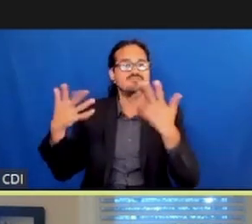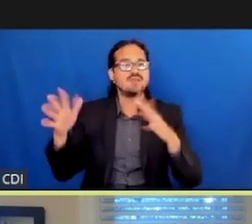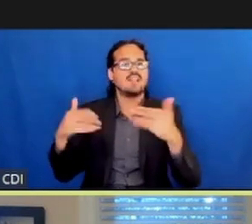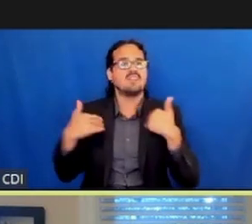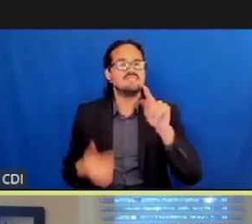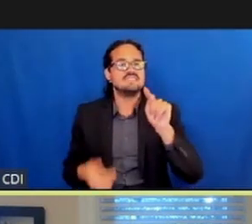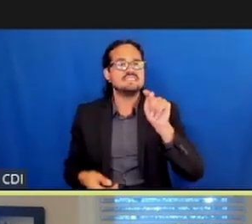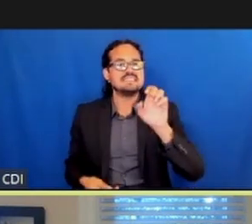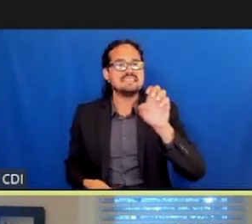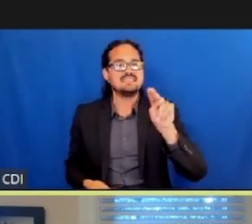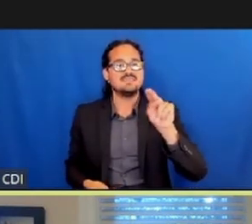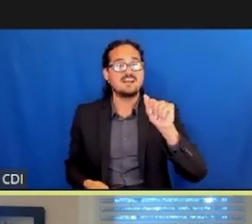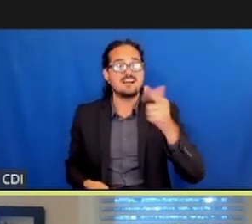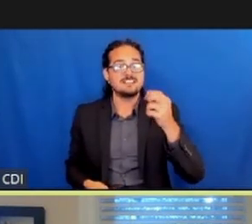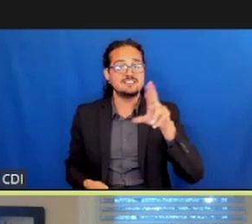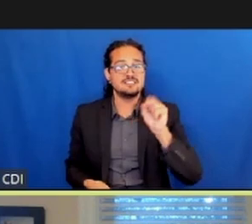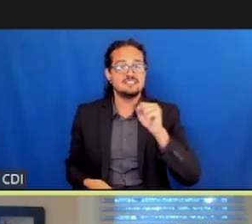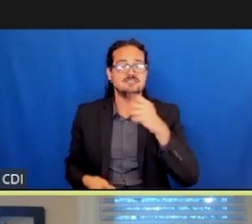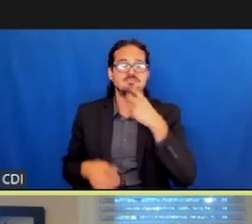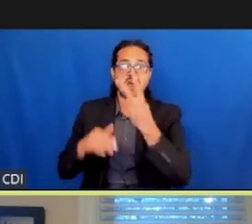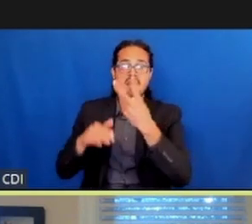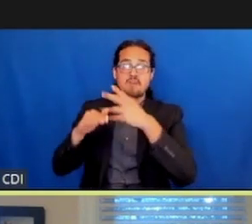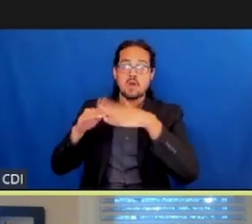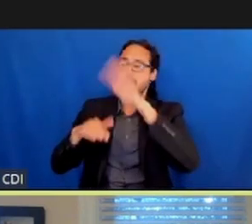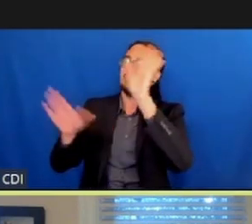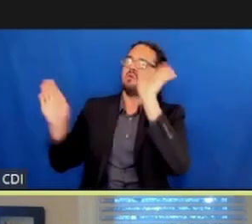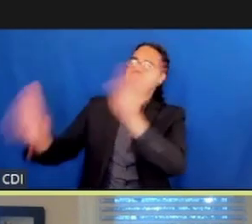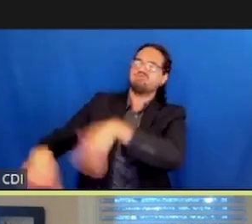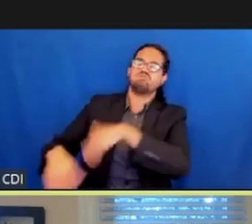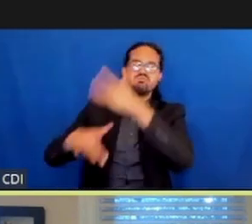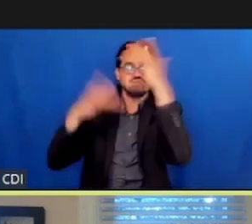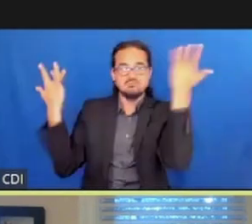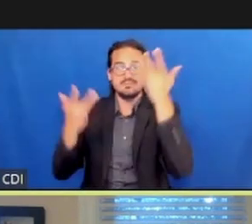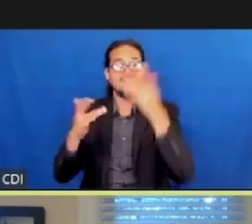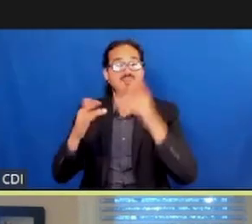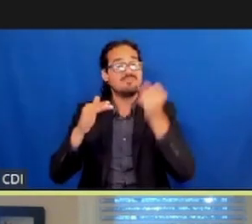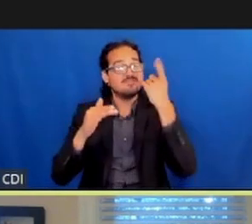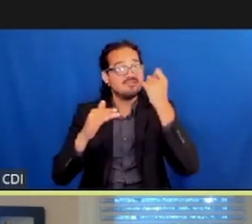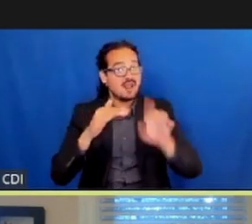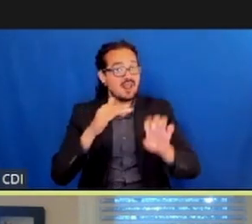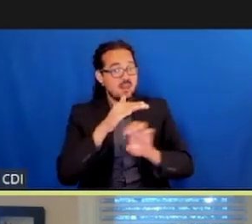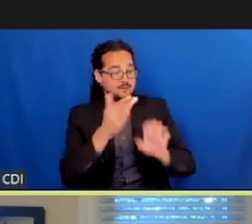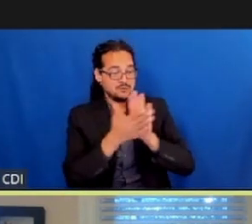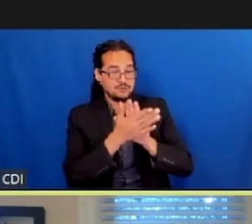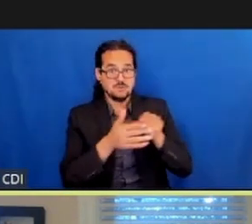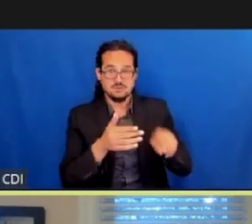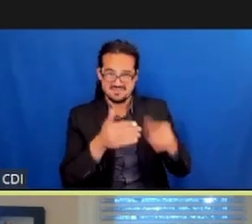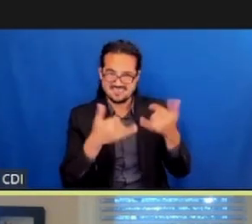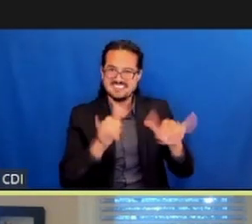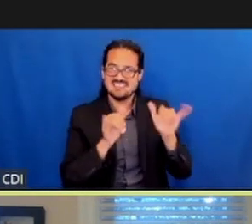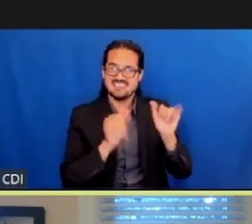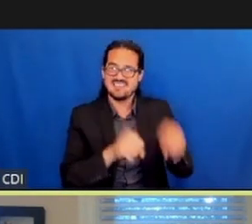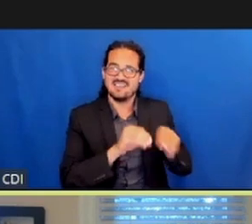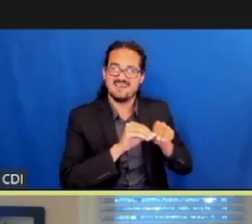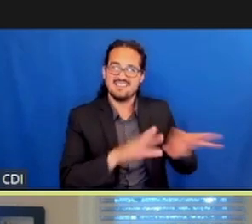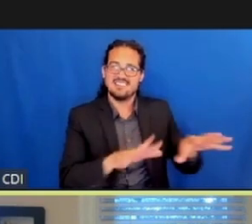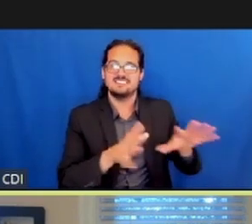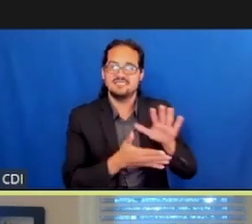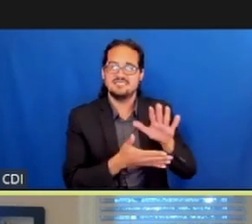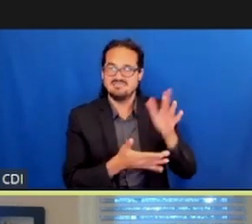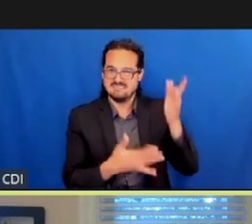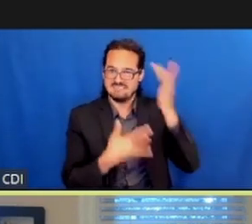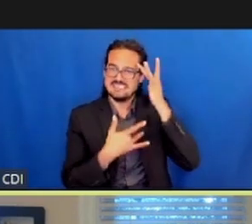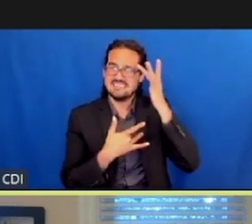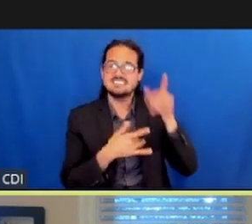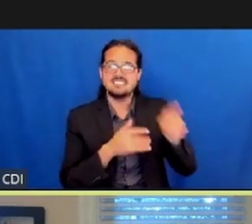in that elementary school setting, that is a reservoir for COVID. It's a pool for COVID activity in our community.